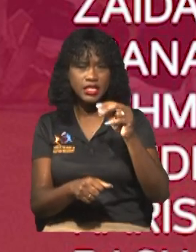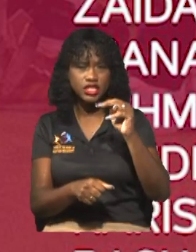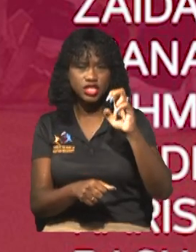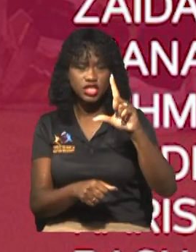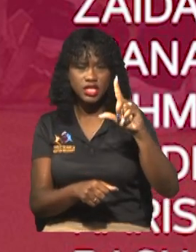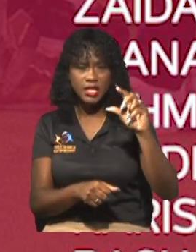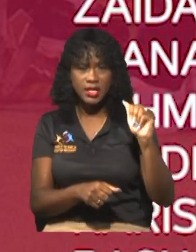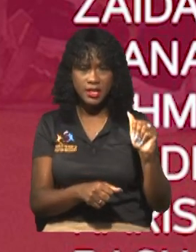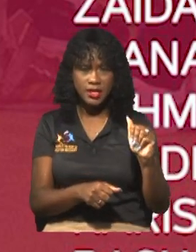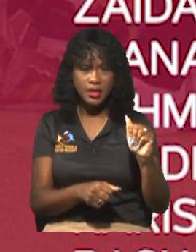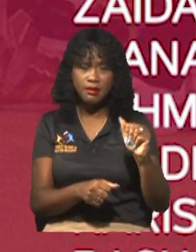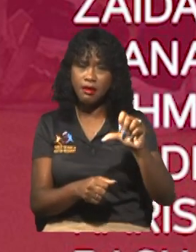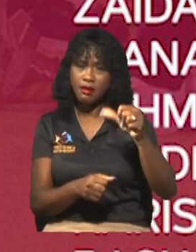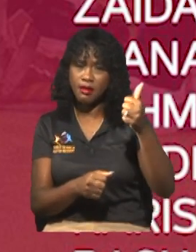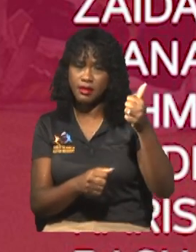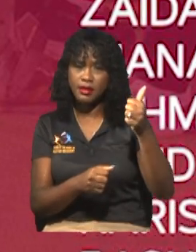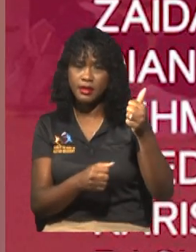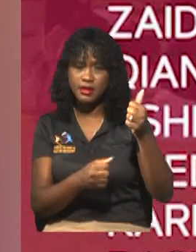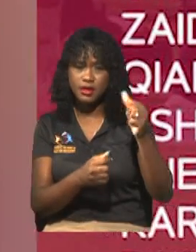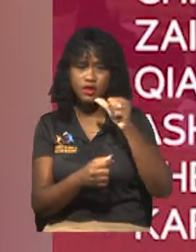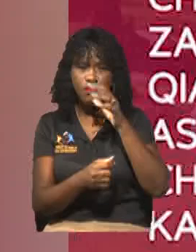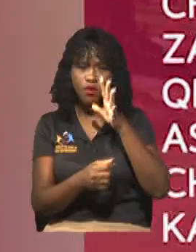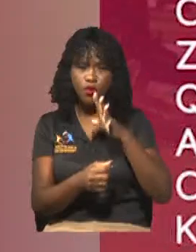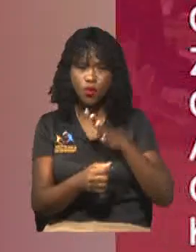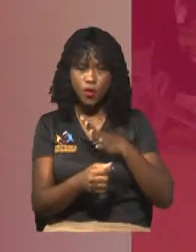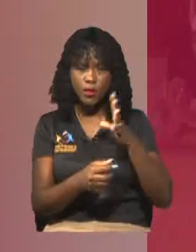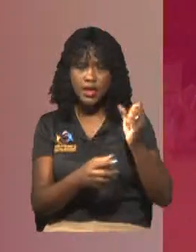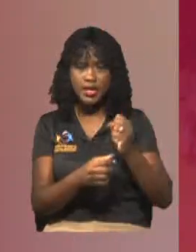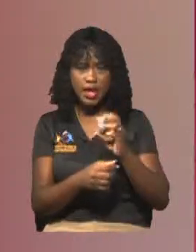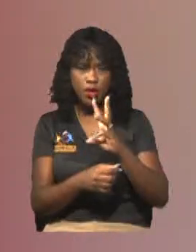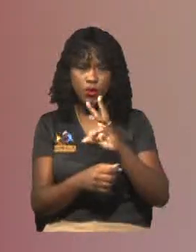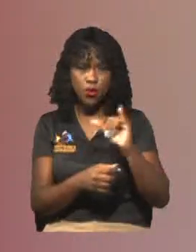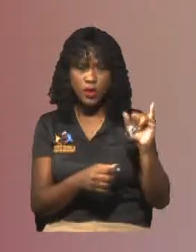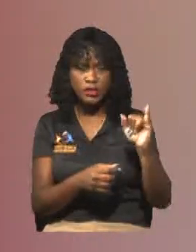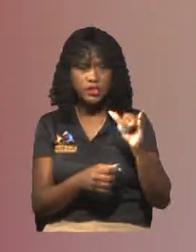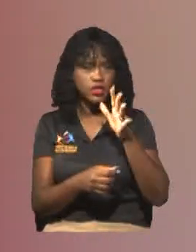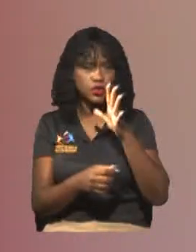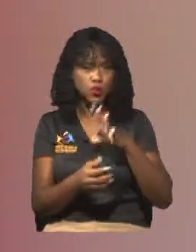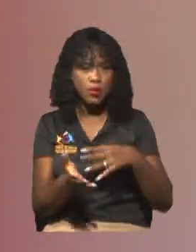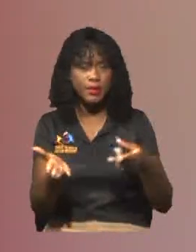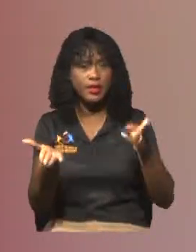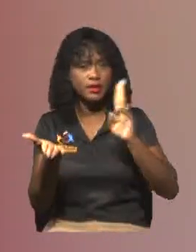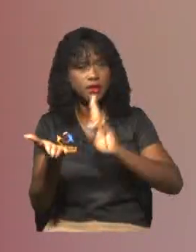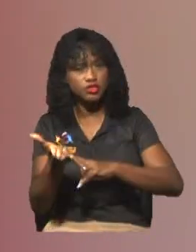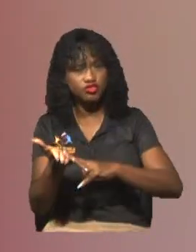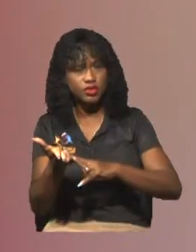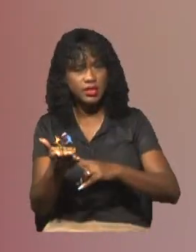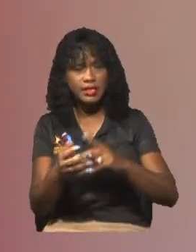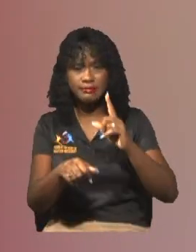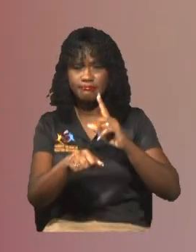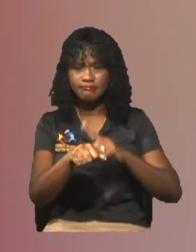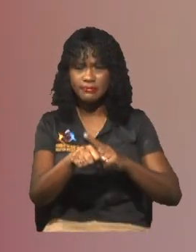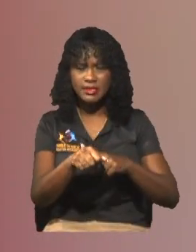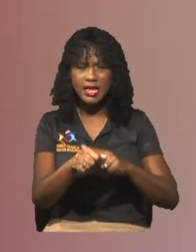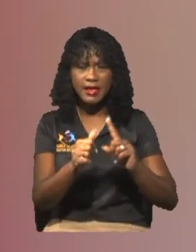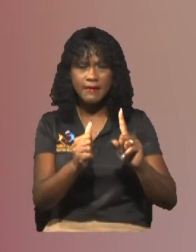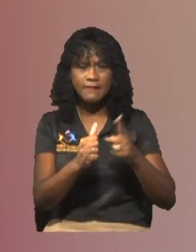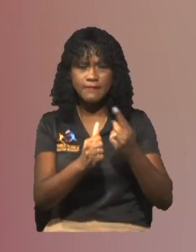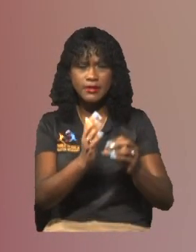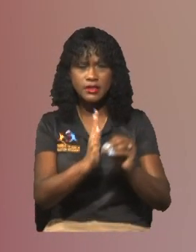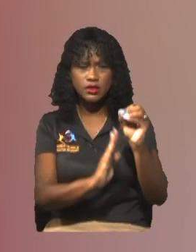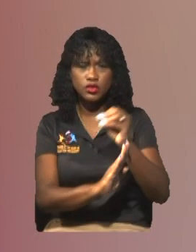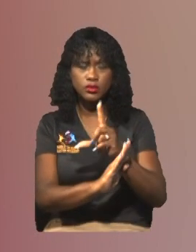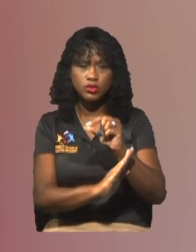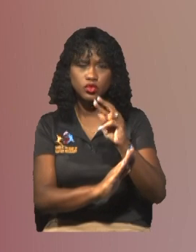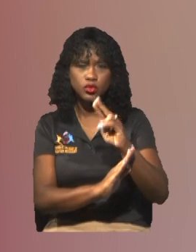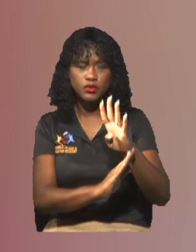Shabika, Gajnabi have been offered West Indies Women Academy contracts. The contract period runs from 1st